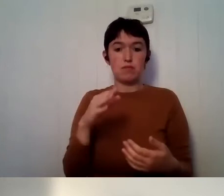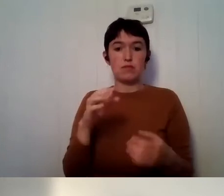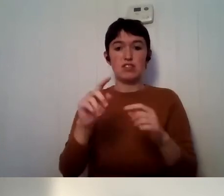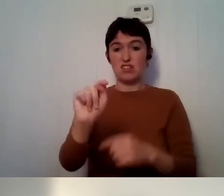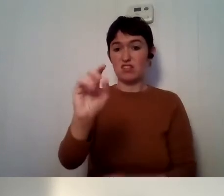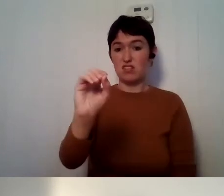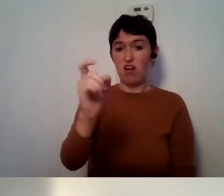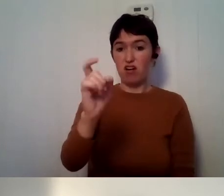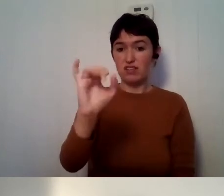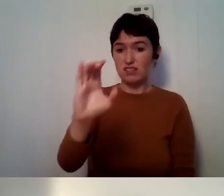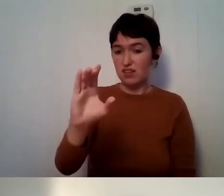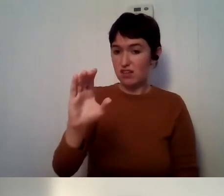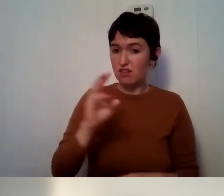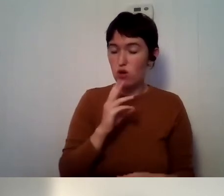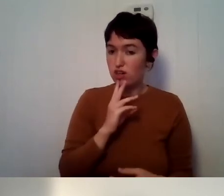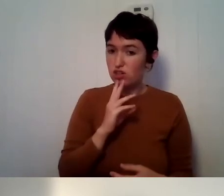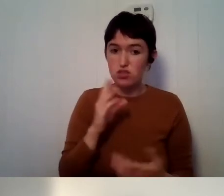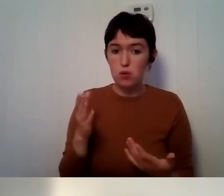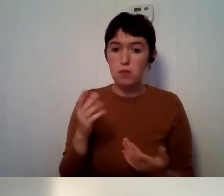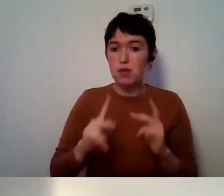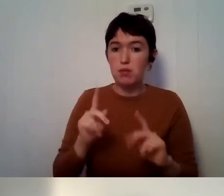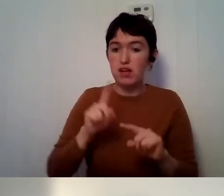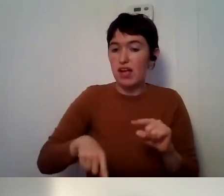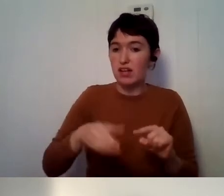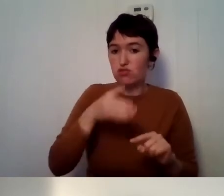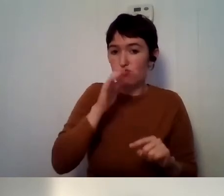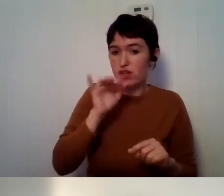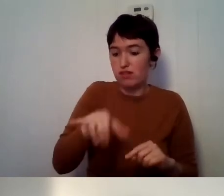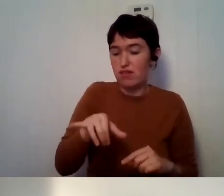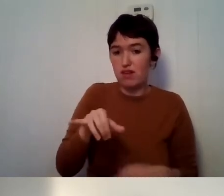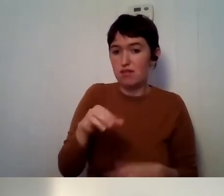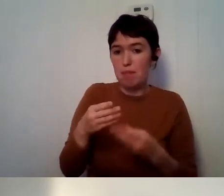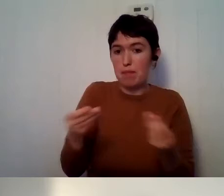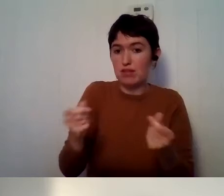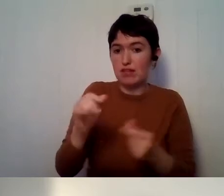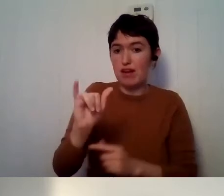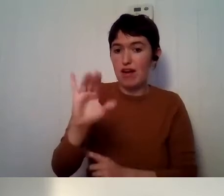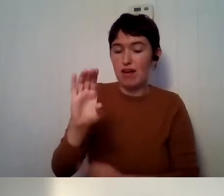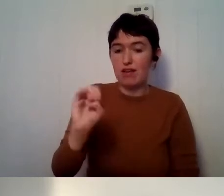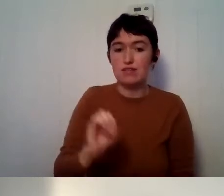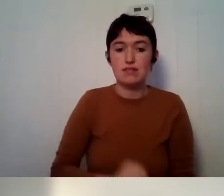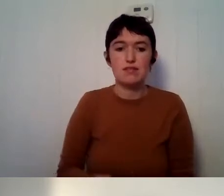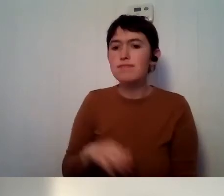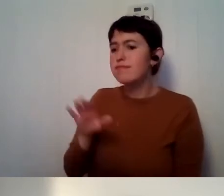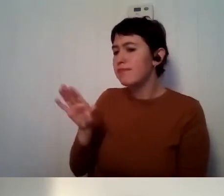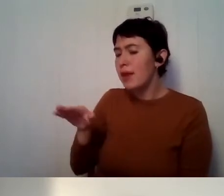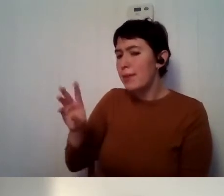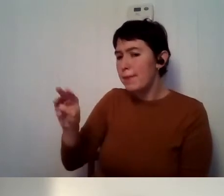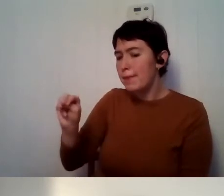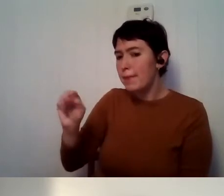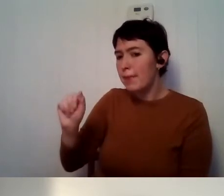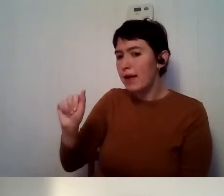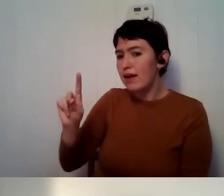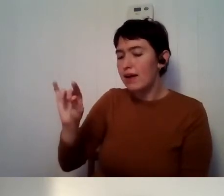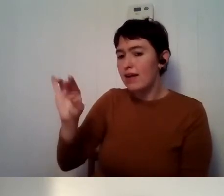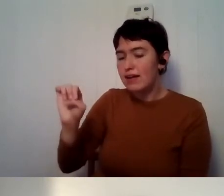drink the melting ice. So Maddie, is this a thing that happens with all glaciers that are on top of